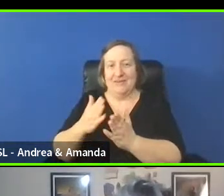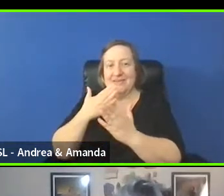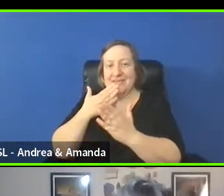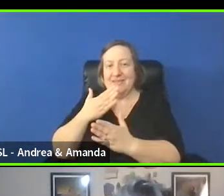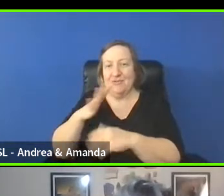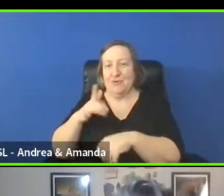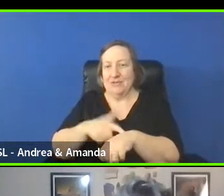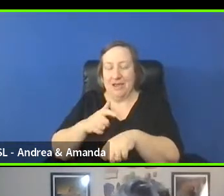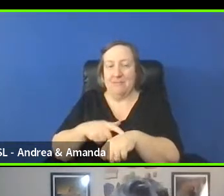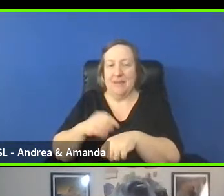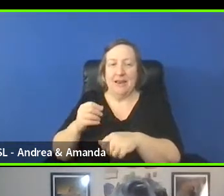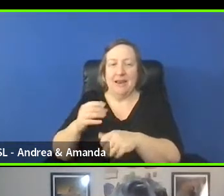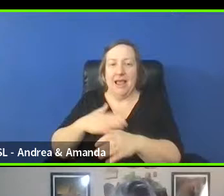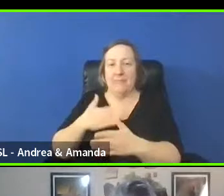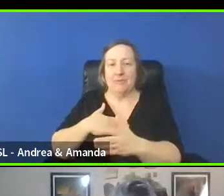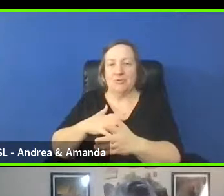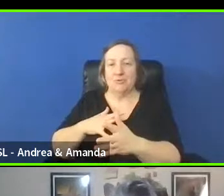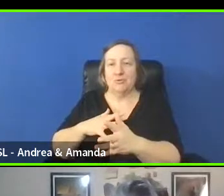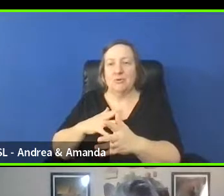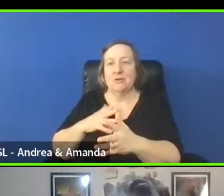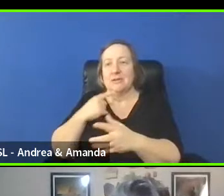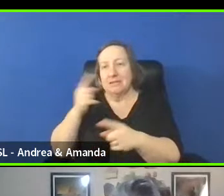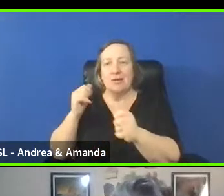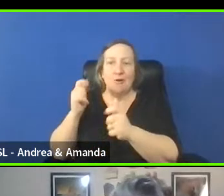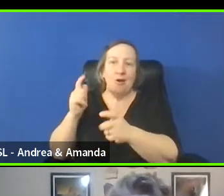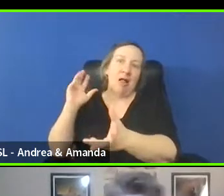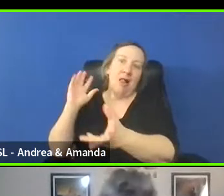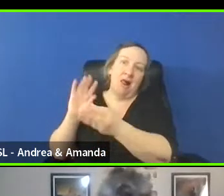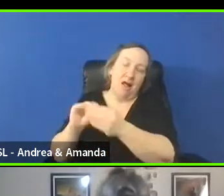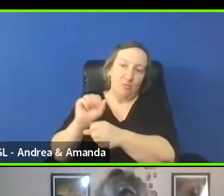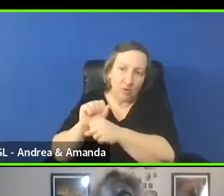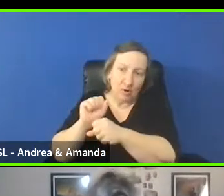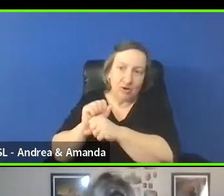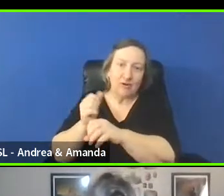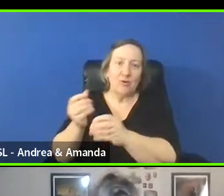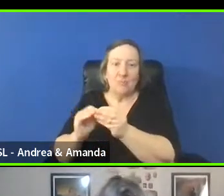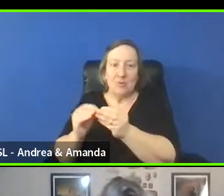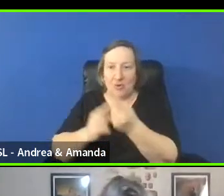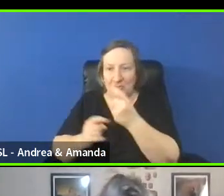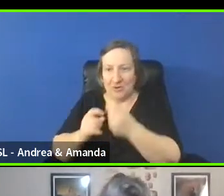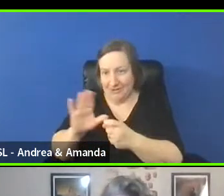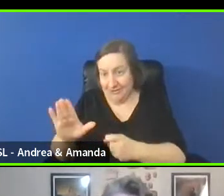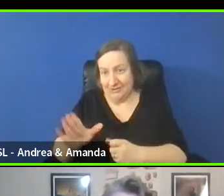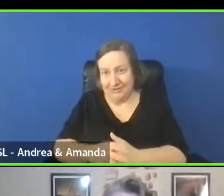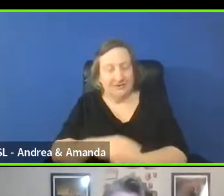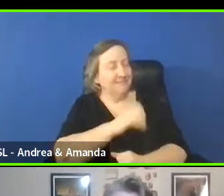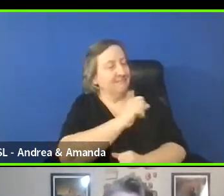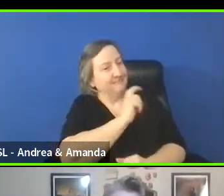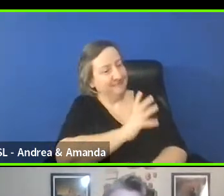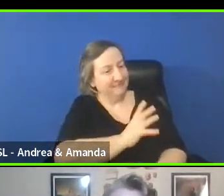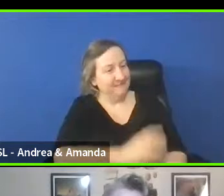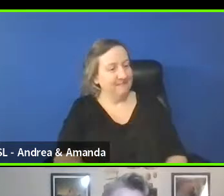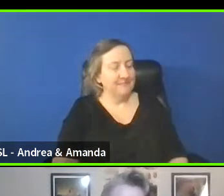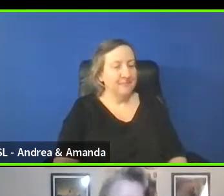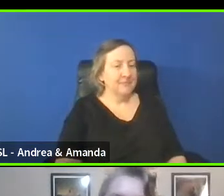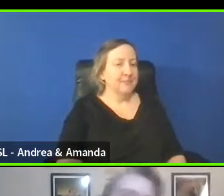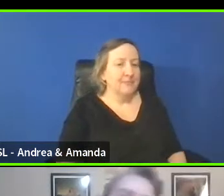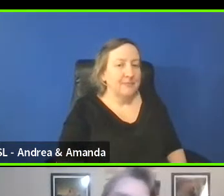time, but also happy to sort of get you up to speed in terms of the previous work or any additional questions that you might have. Certainly. Sounds